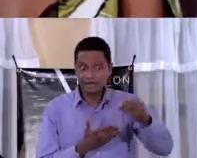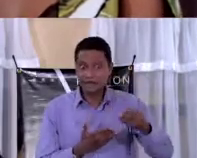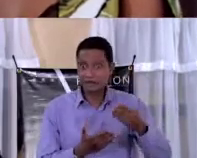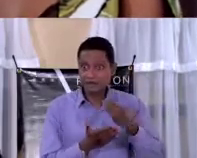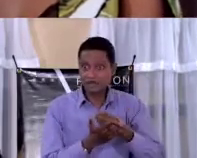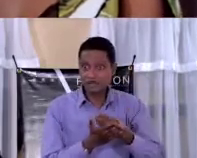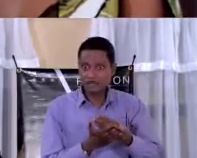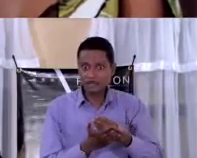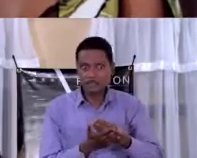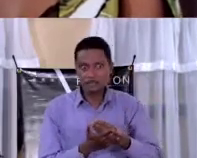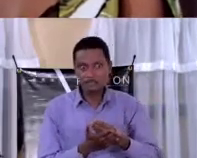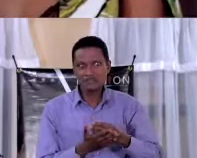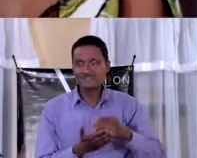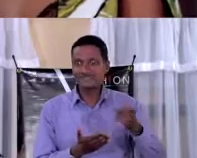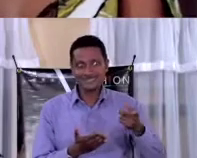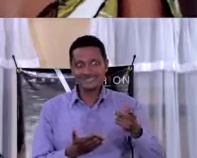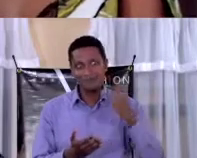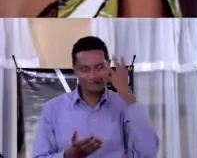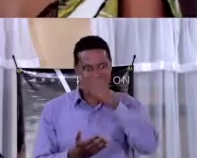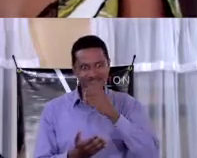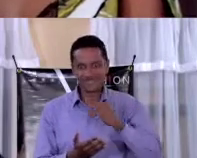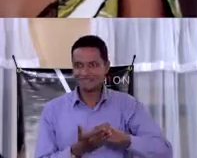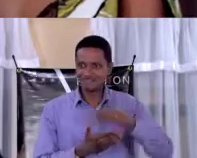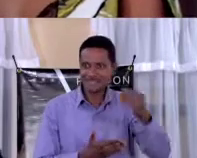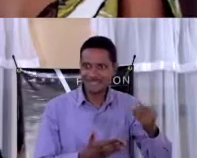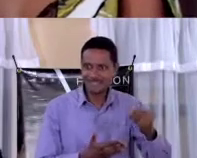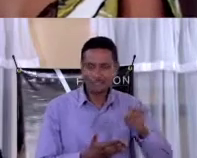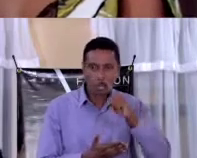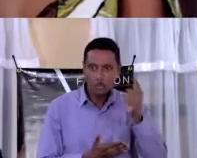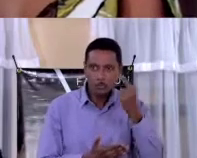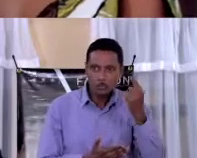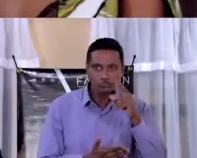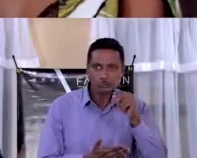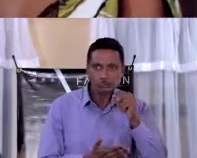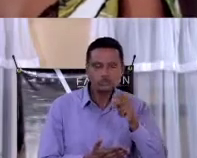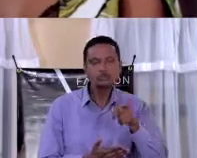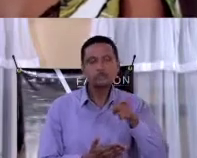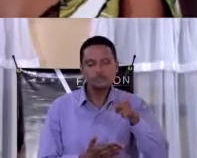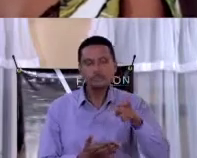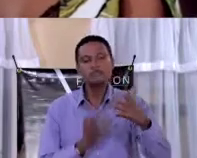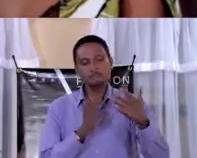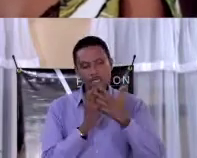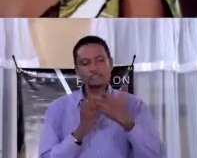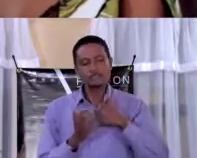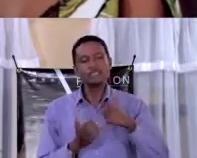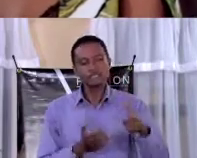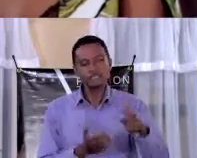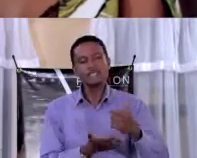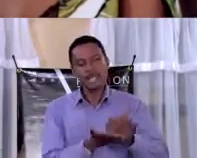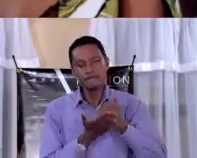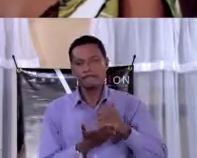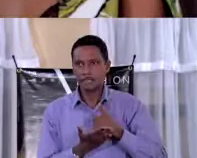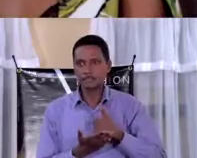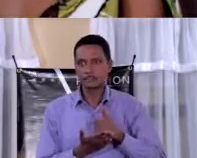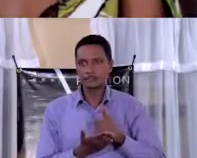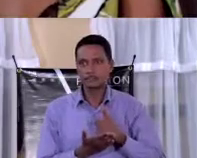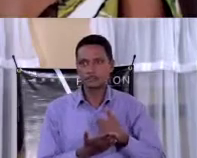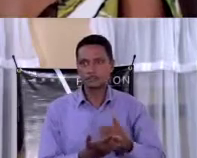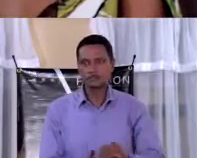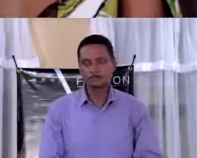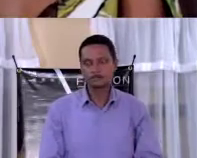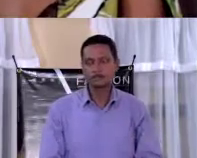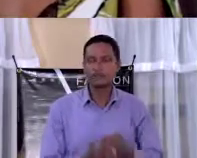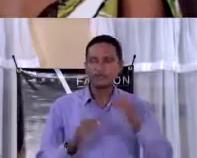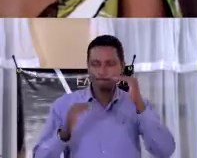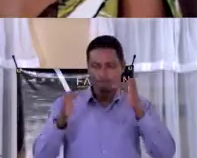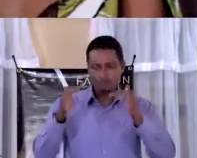particular product, I'm not just investing in it because it's pretty, but I'm investing in it because it meets my bottom line. Finding that